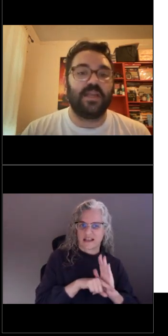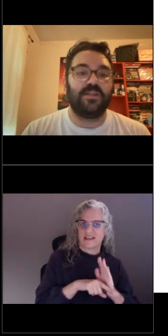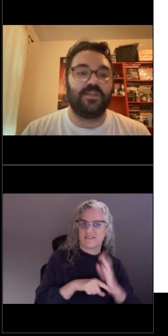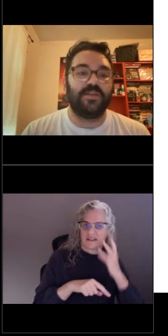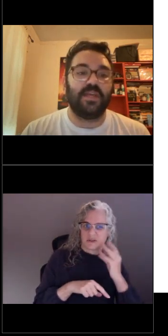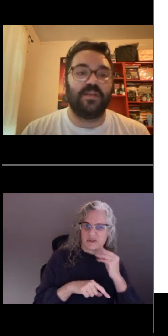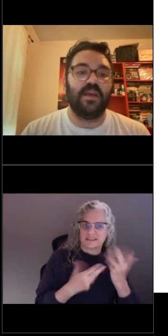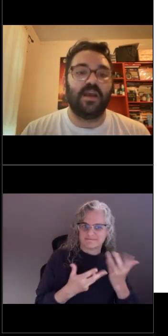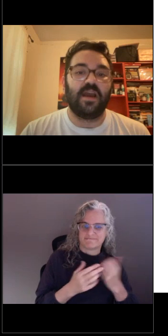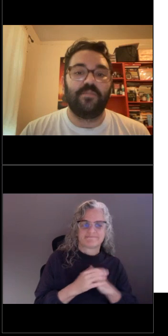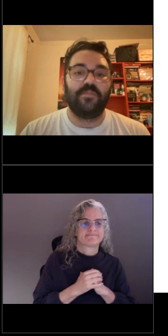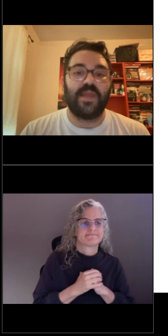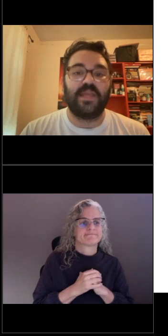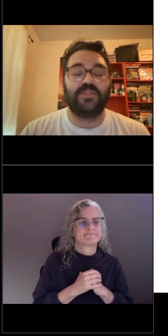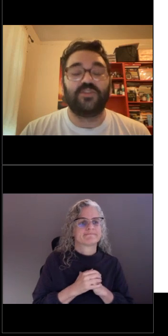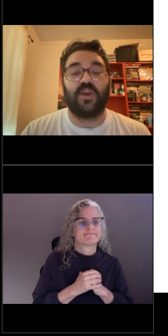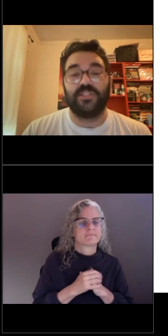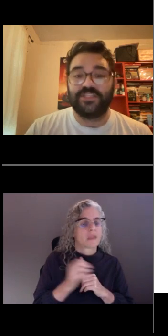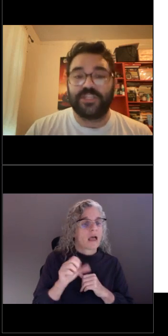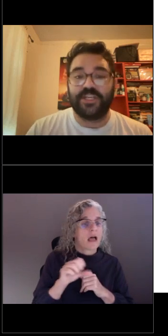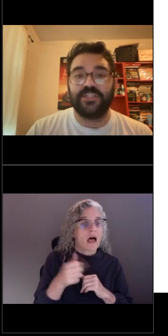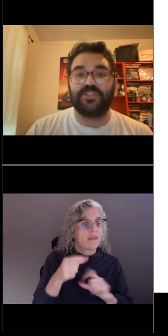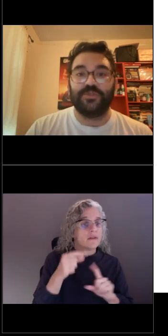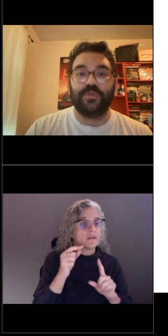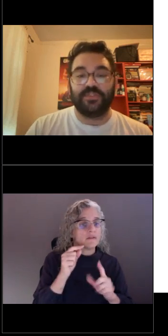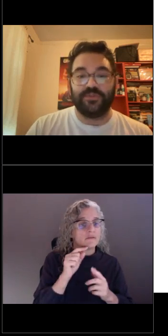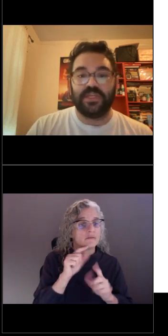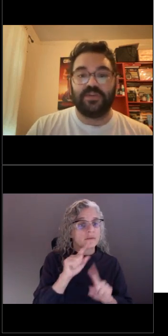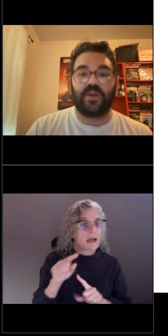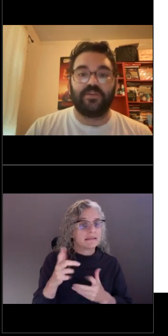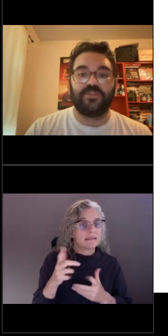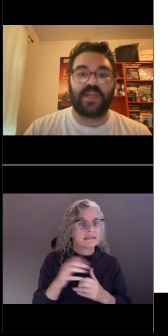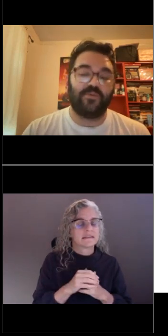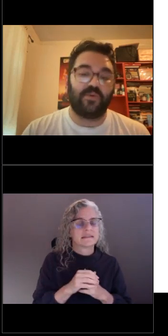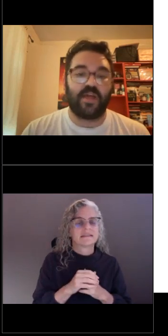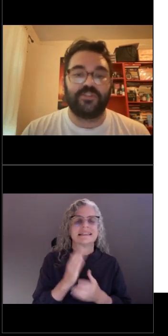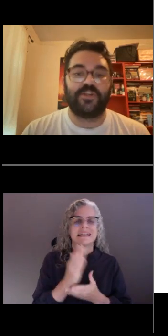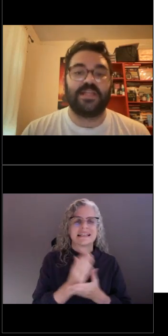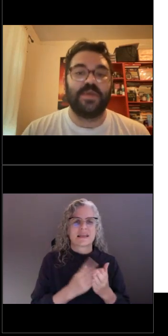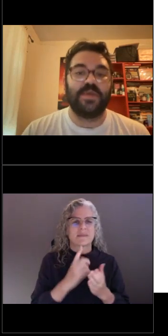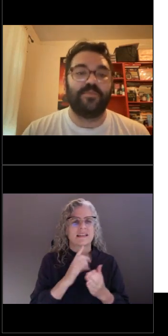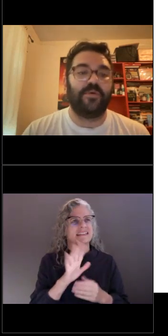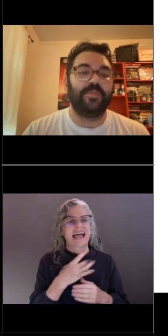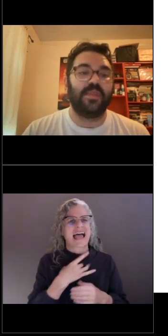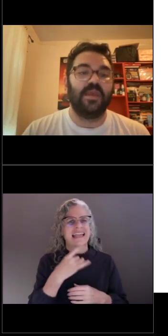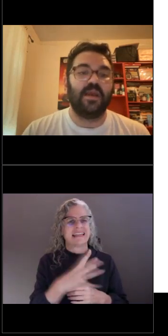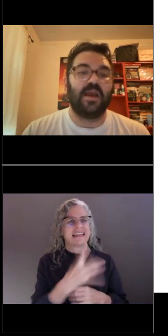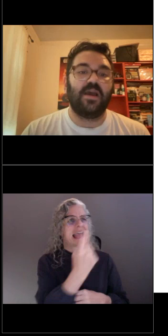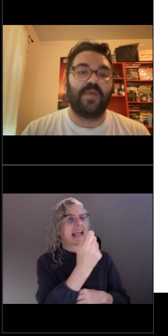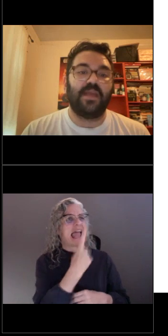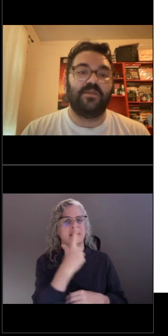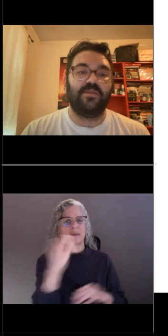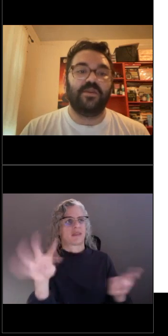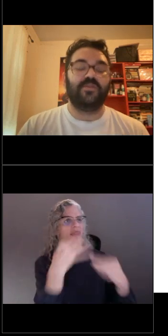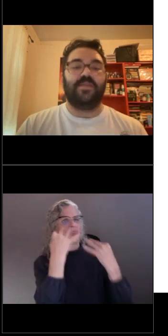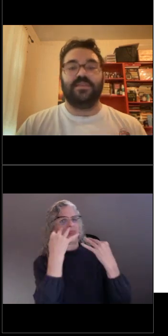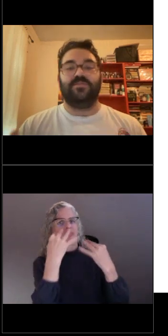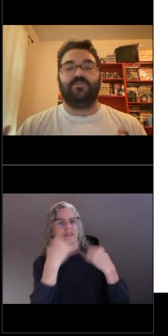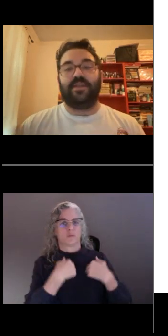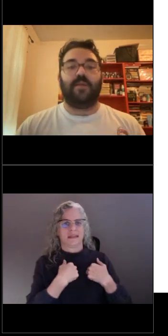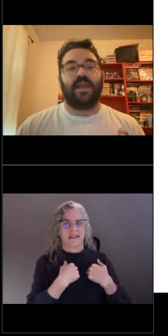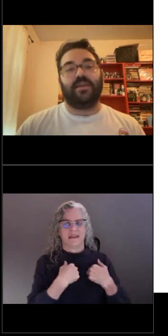responded included it drawing too much attention to the student or other trans people. And note that